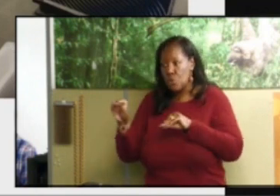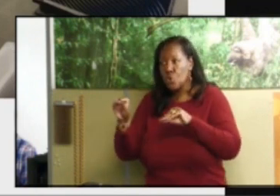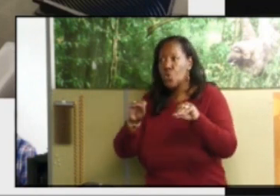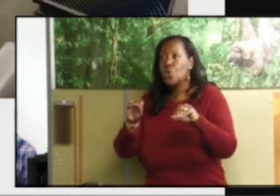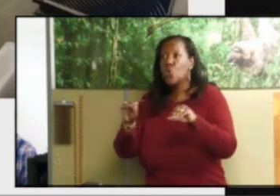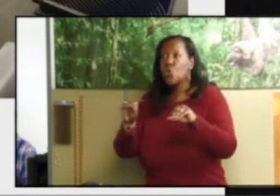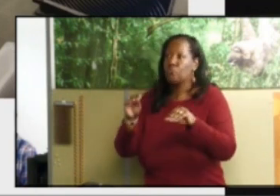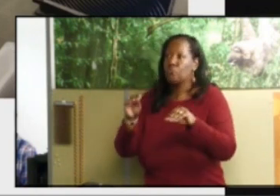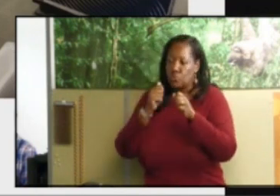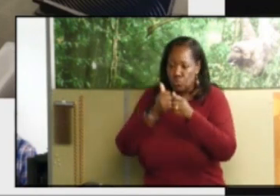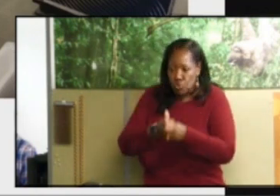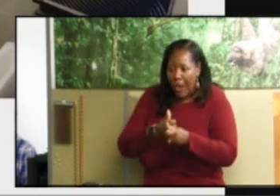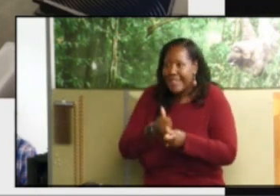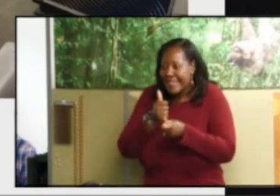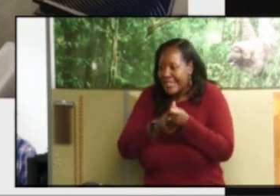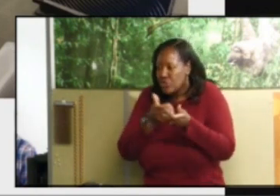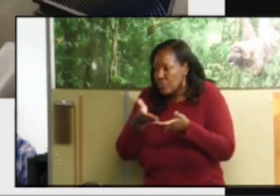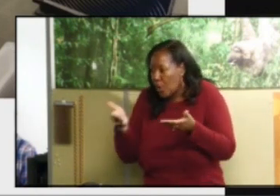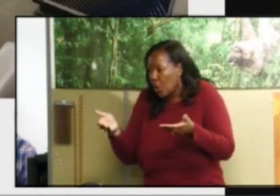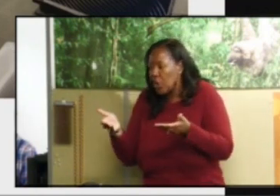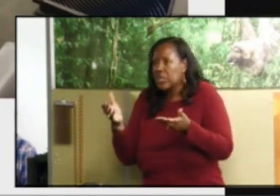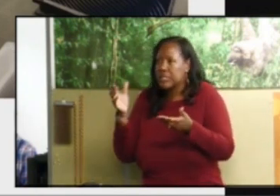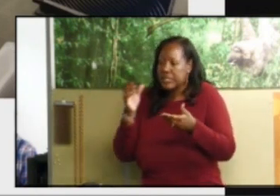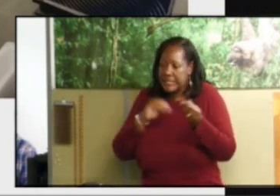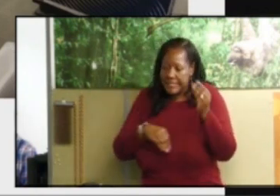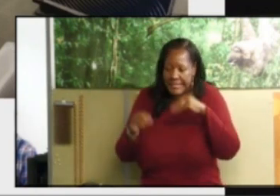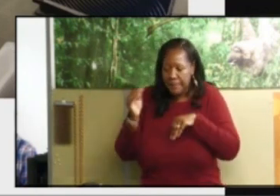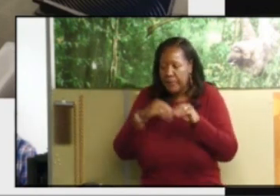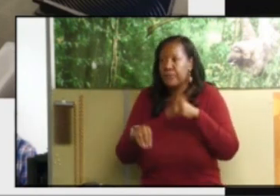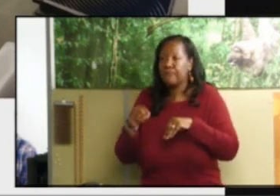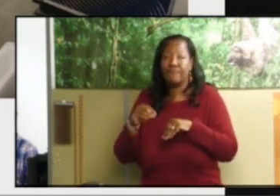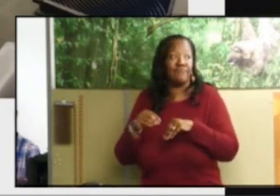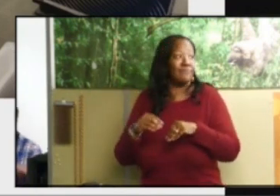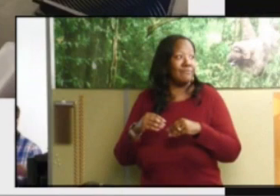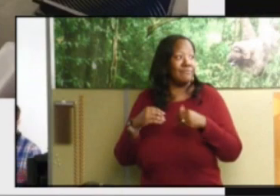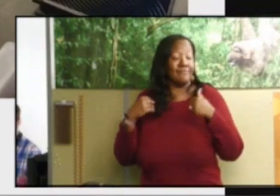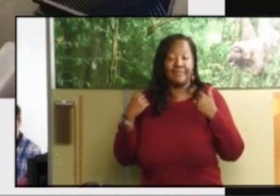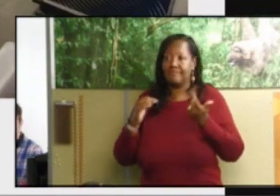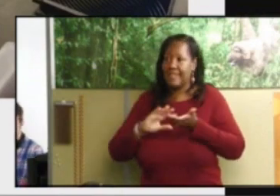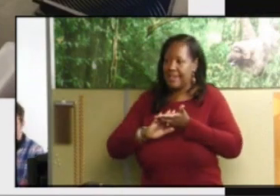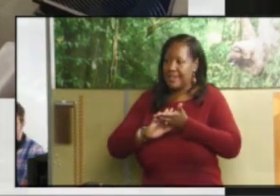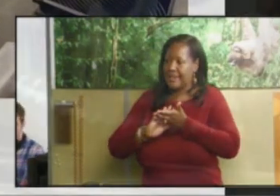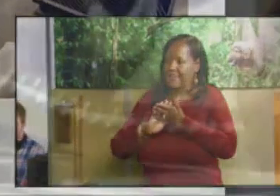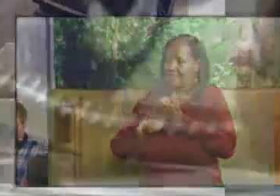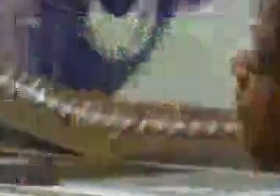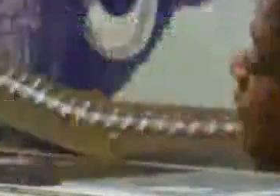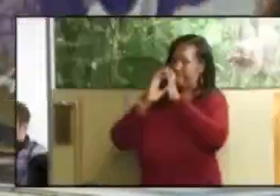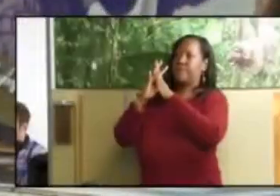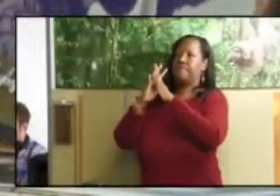So we worked really hard to bring it all to life.